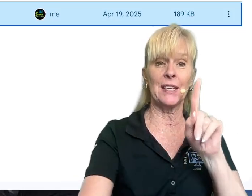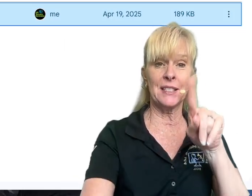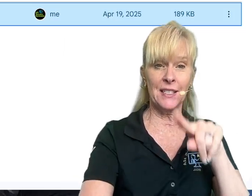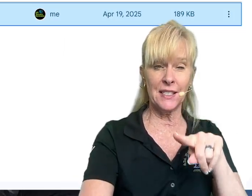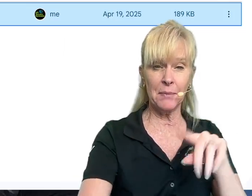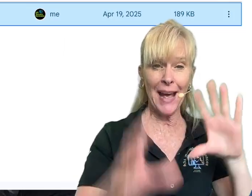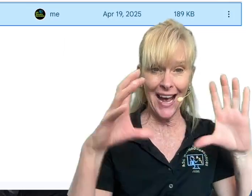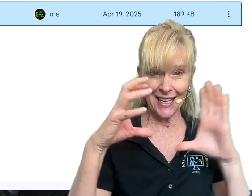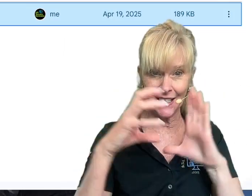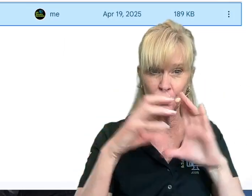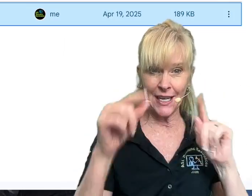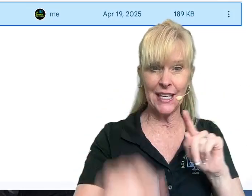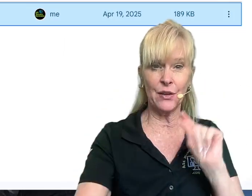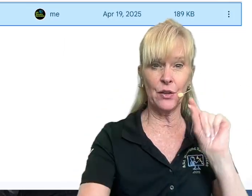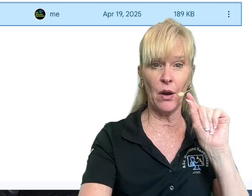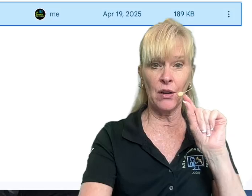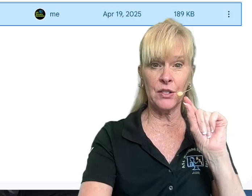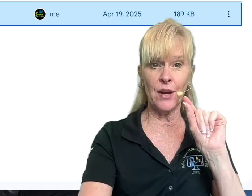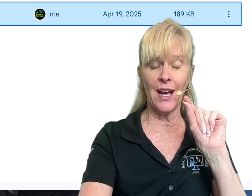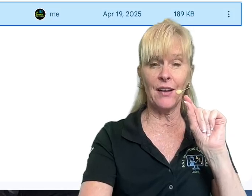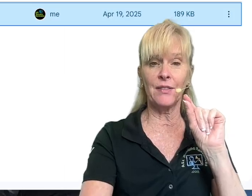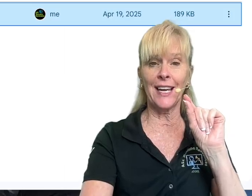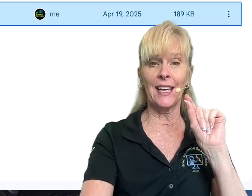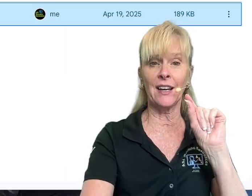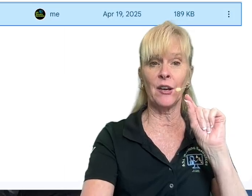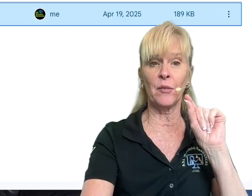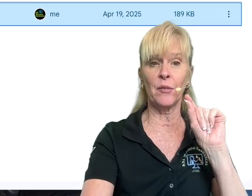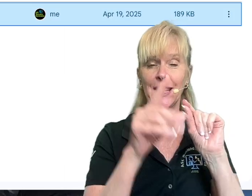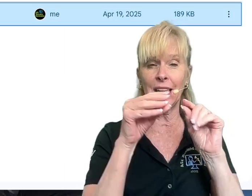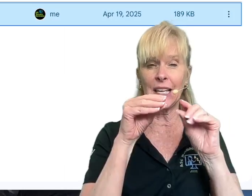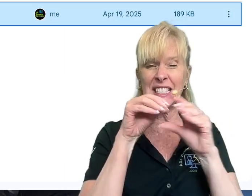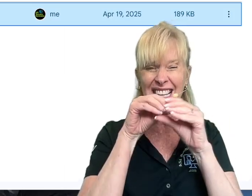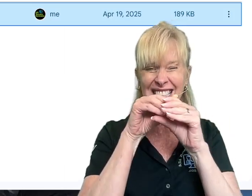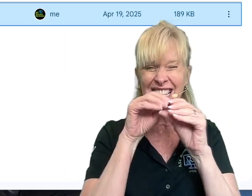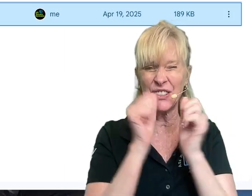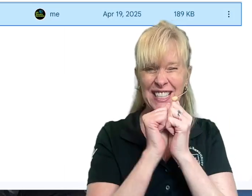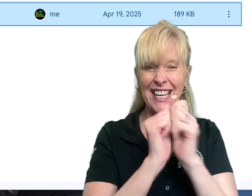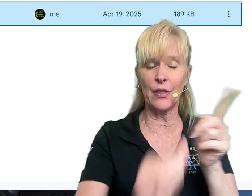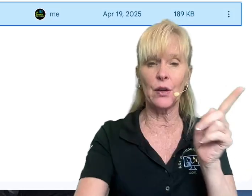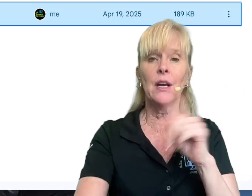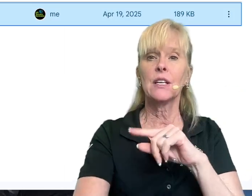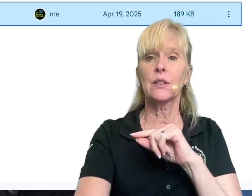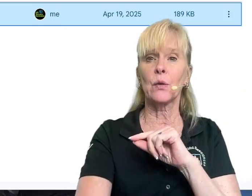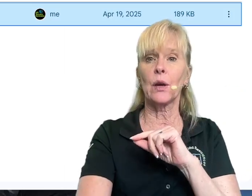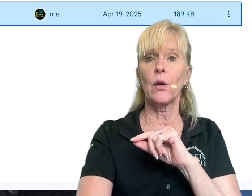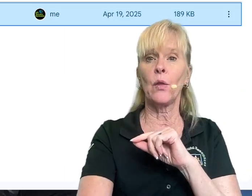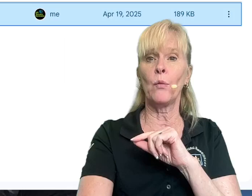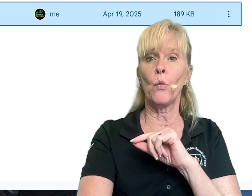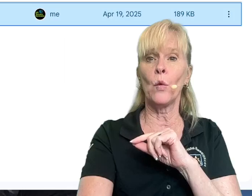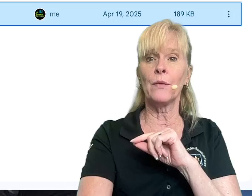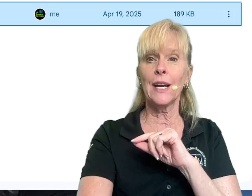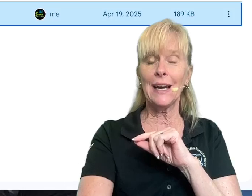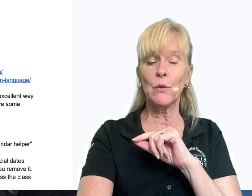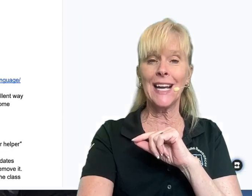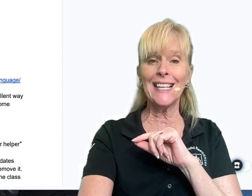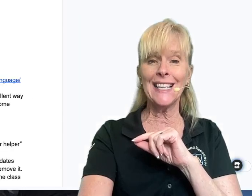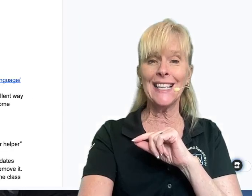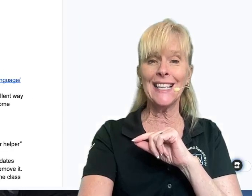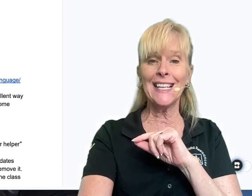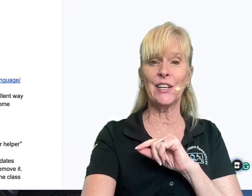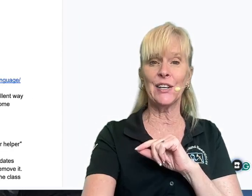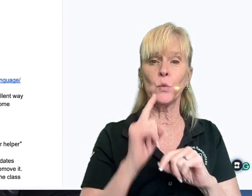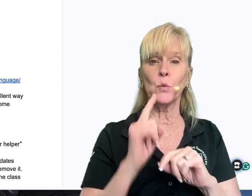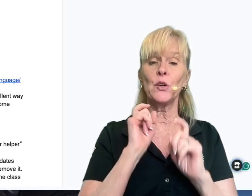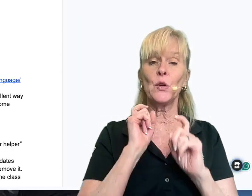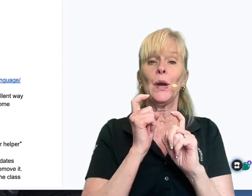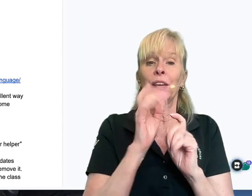you. This is the packet right here. You also have like everything tucked in there together. So one idea